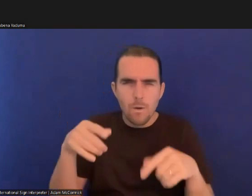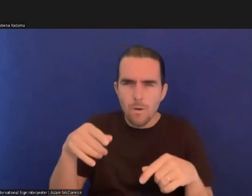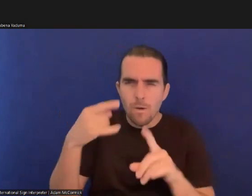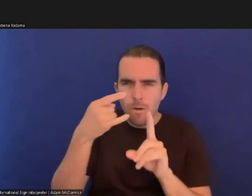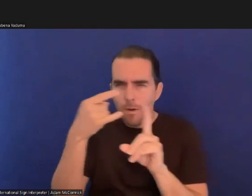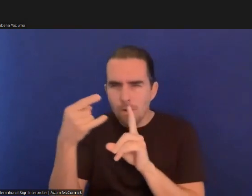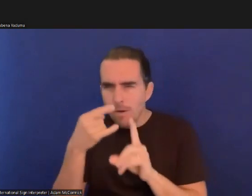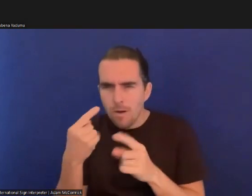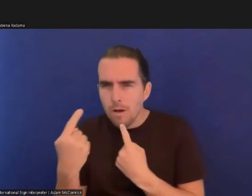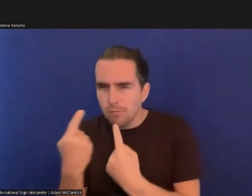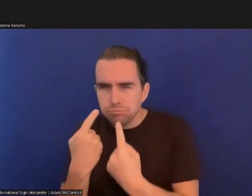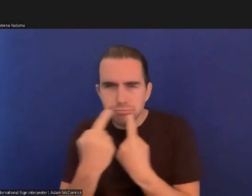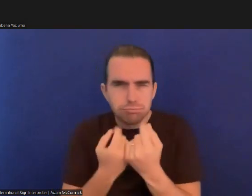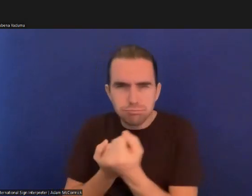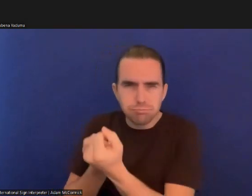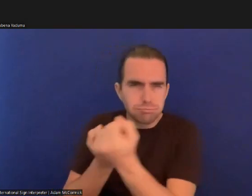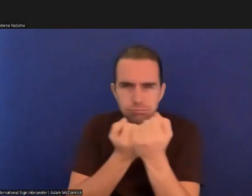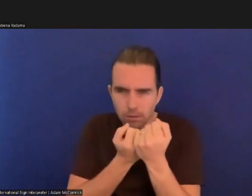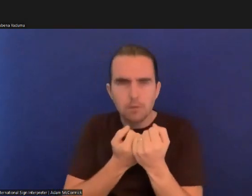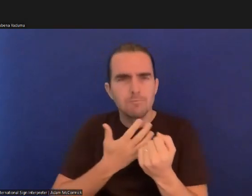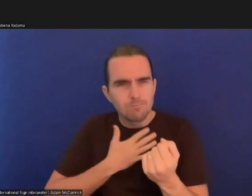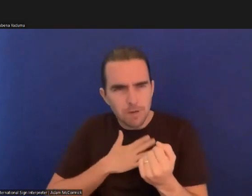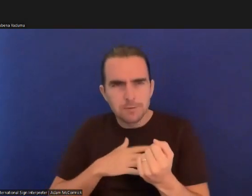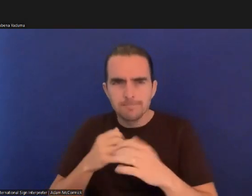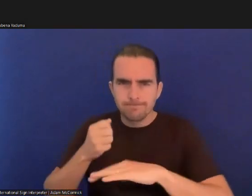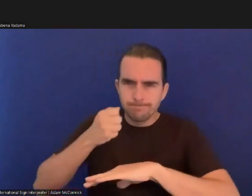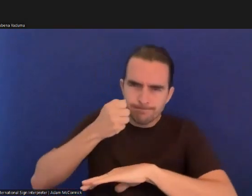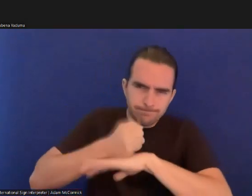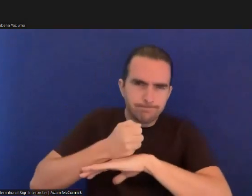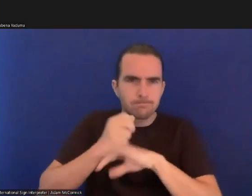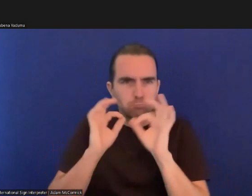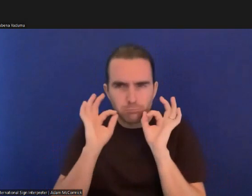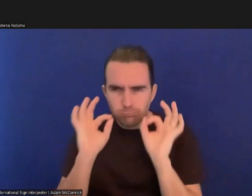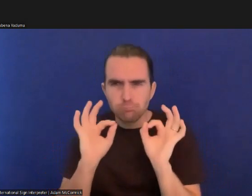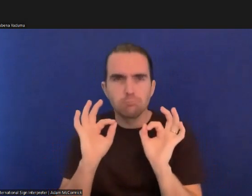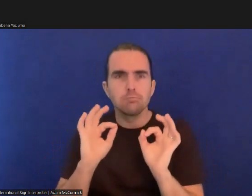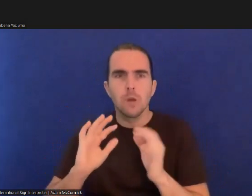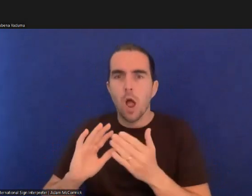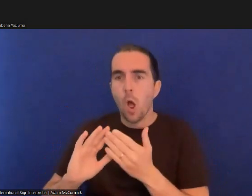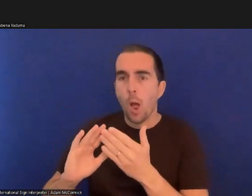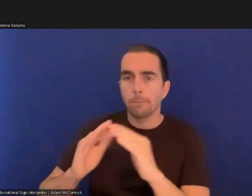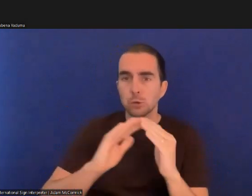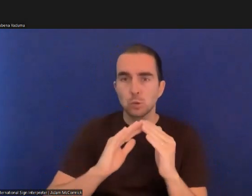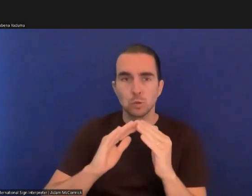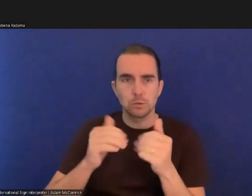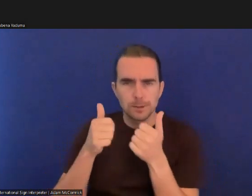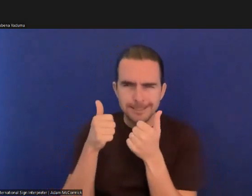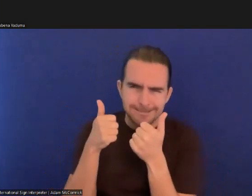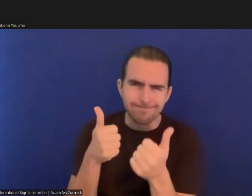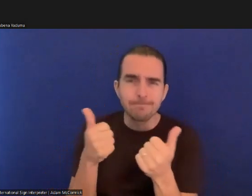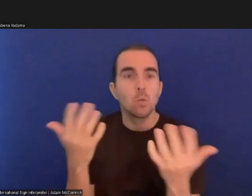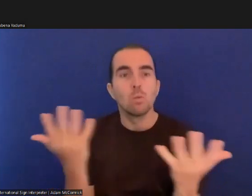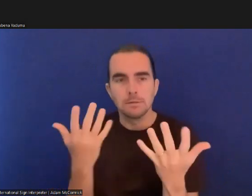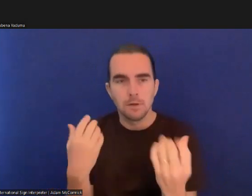am Sylvia Nwoko, a communications consultant with the Nigeria Resource and